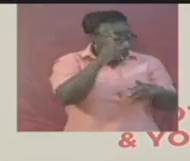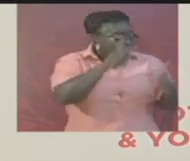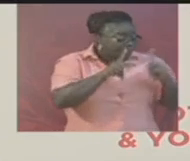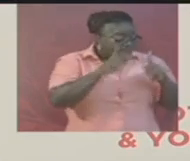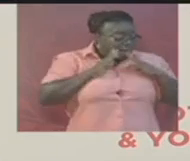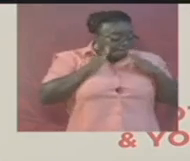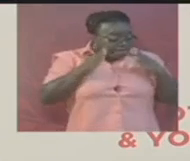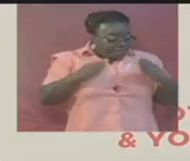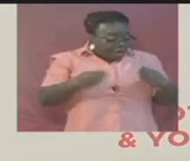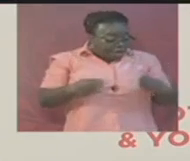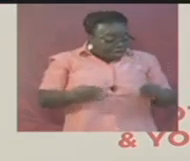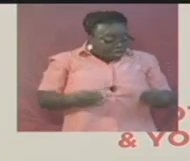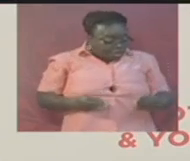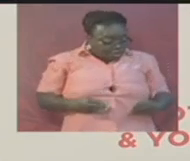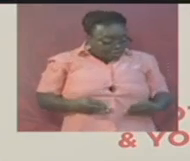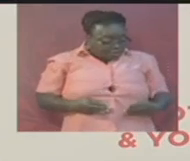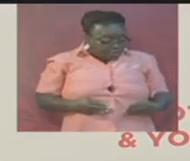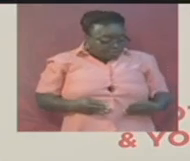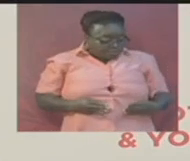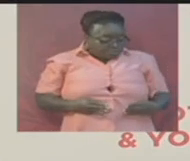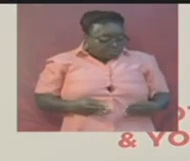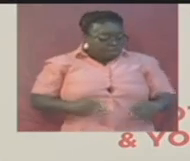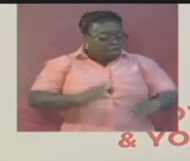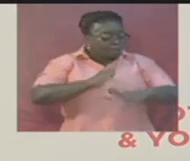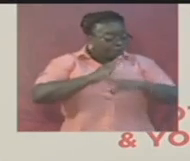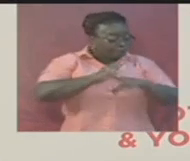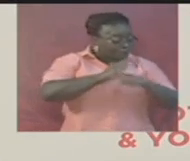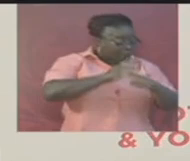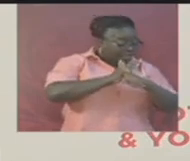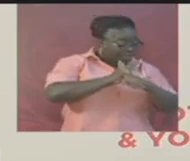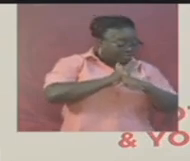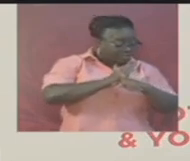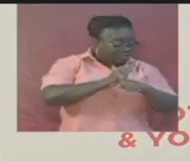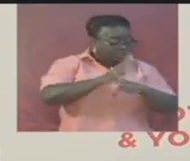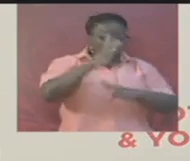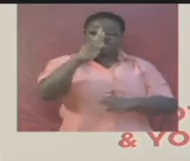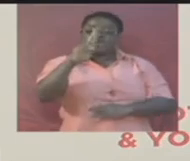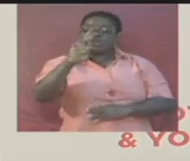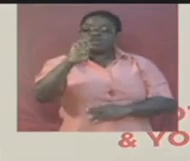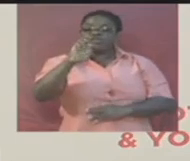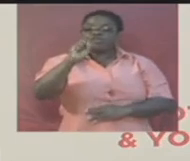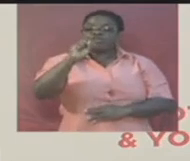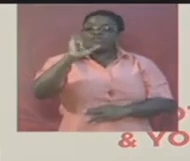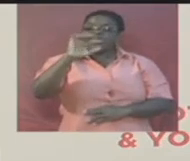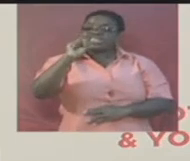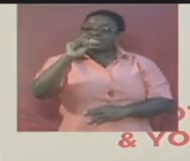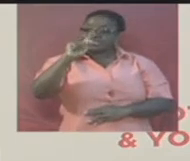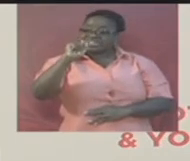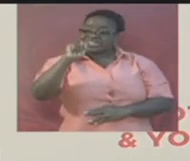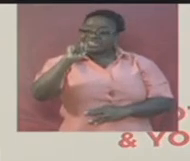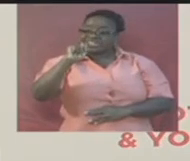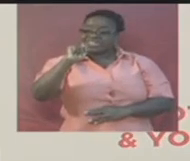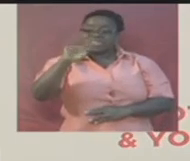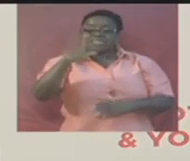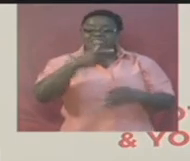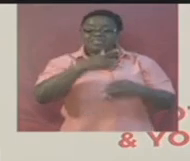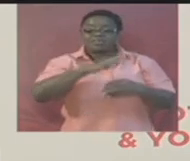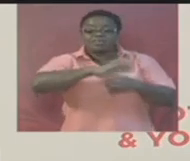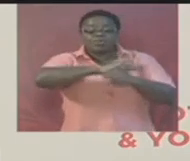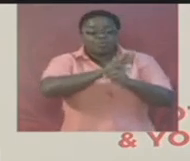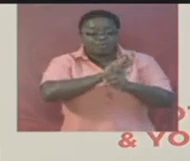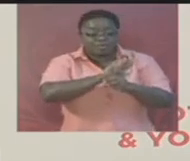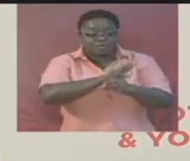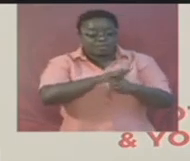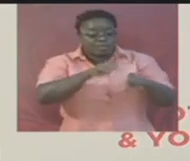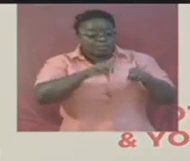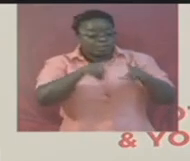a population that is well protected by way of antibodies, so we don't have spread occurring from one individual to the next, before we can decide to drop our